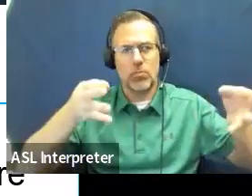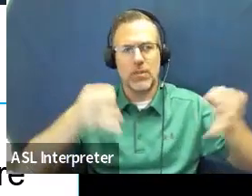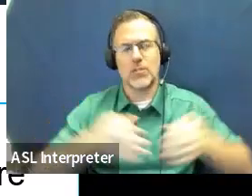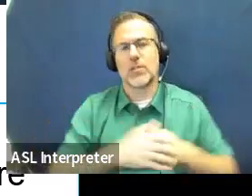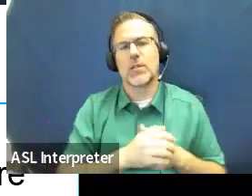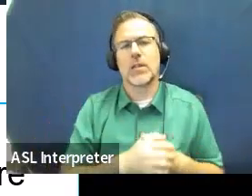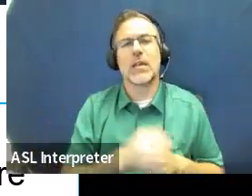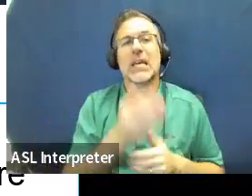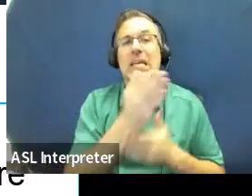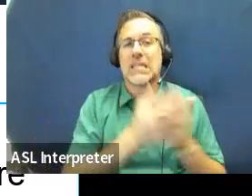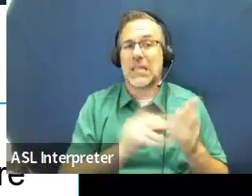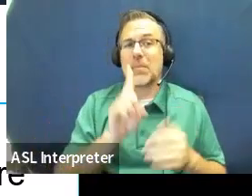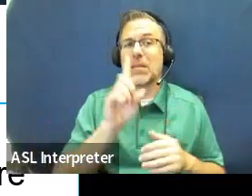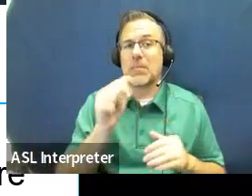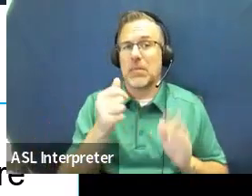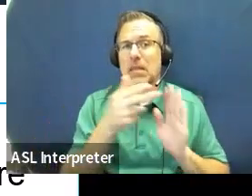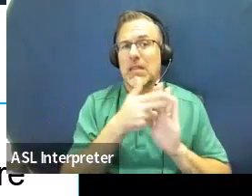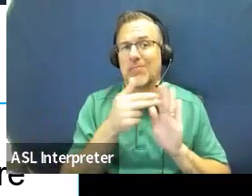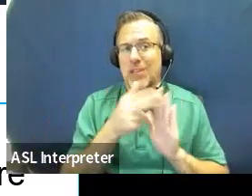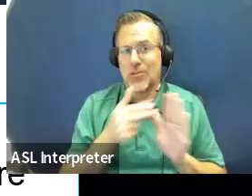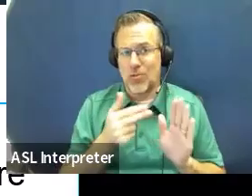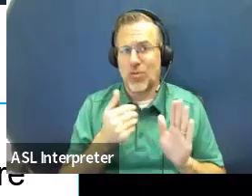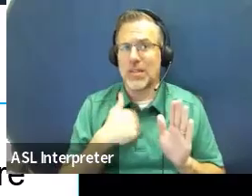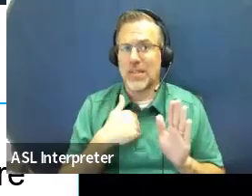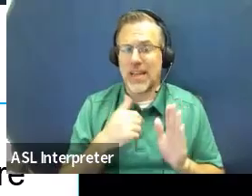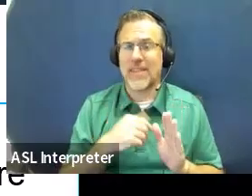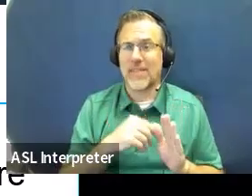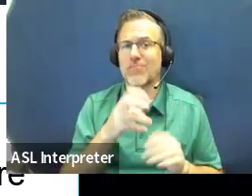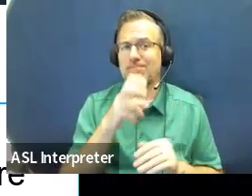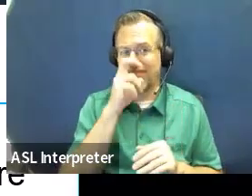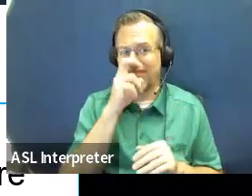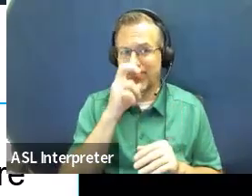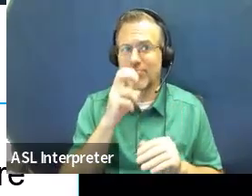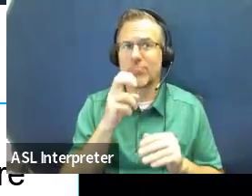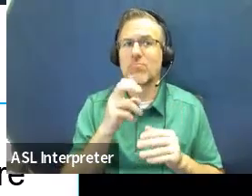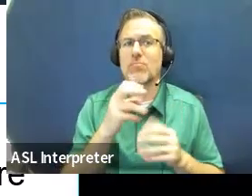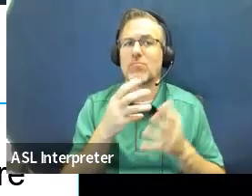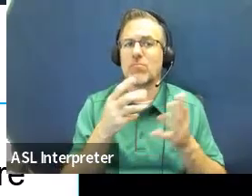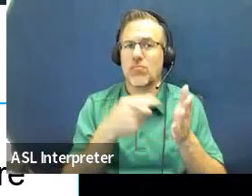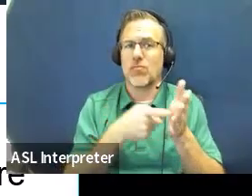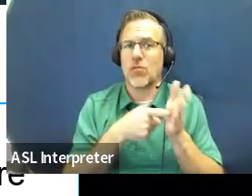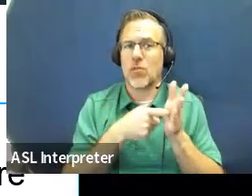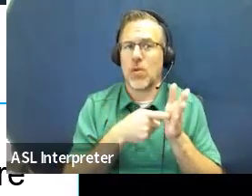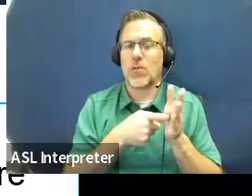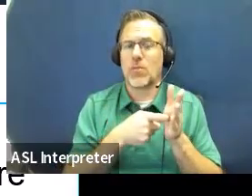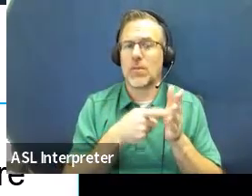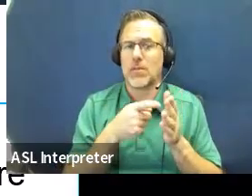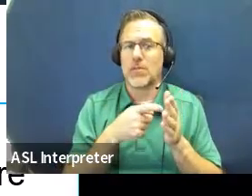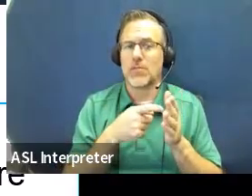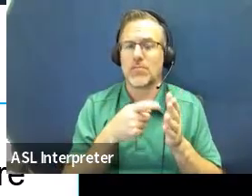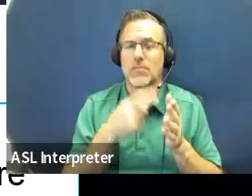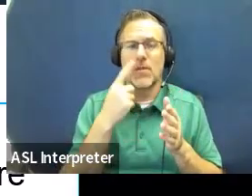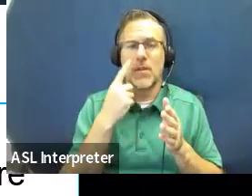few disability categories that are very specific to what they need for evaluations